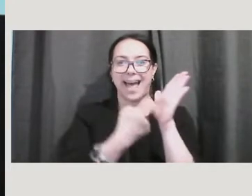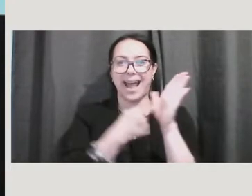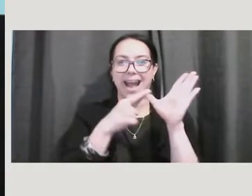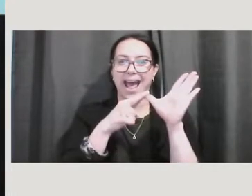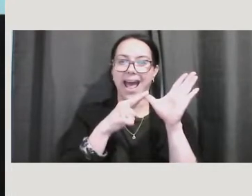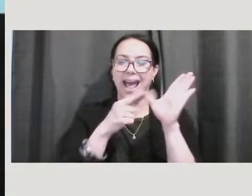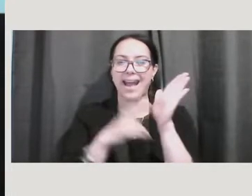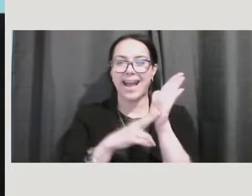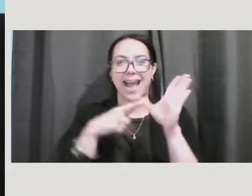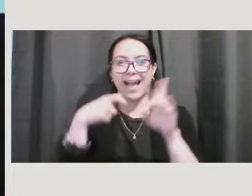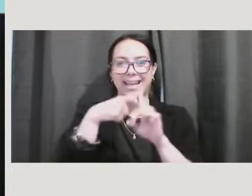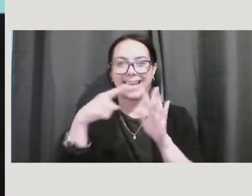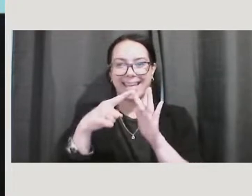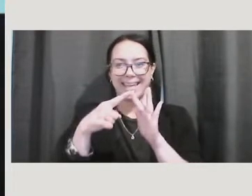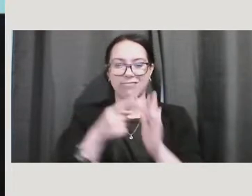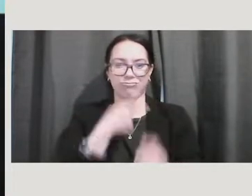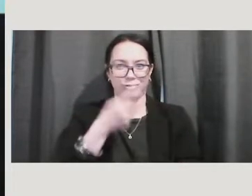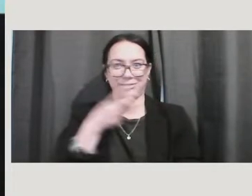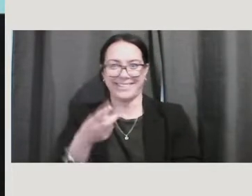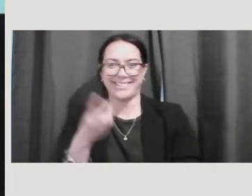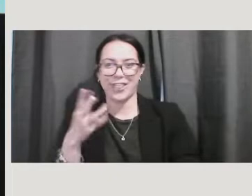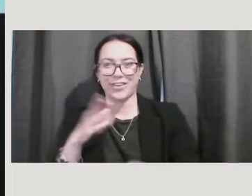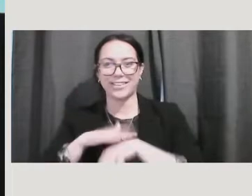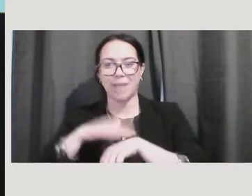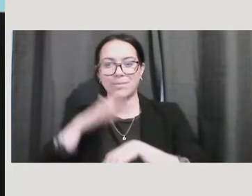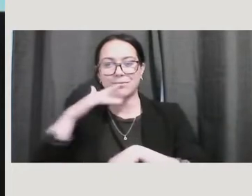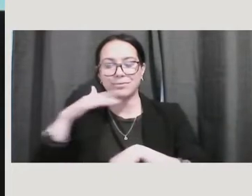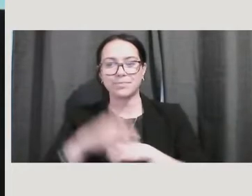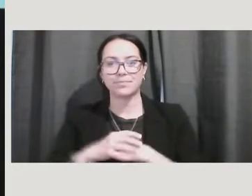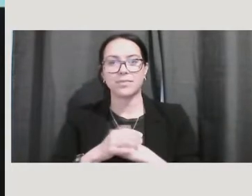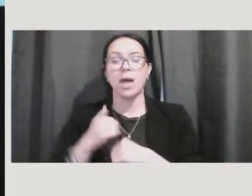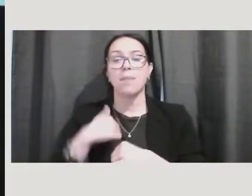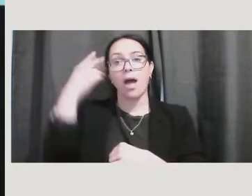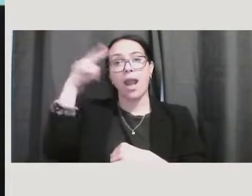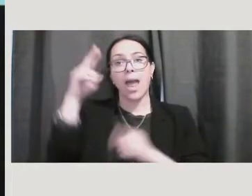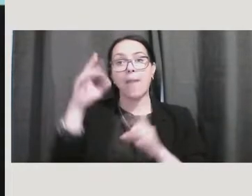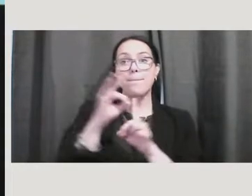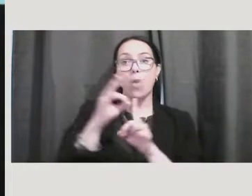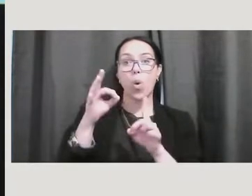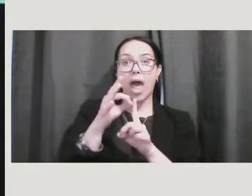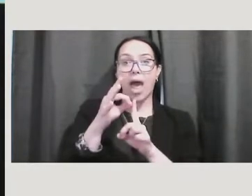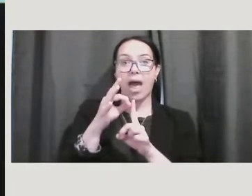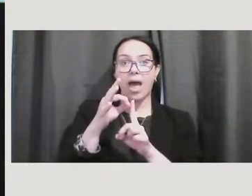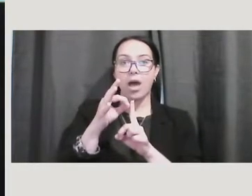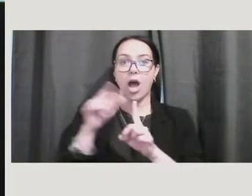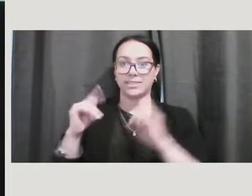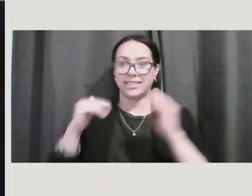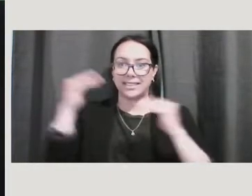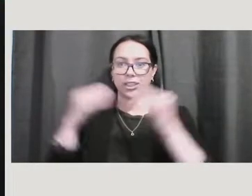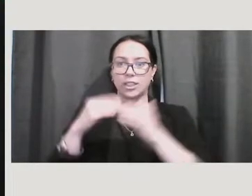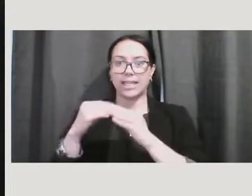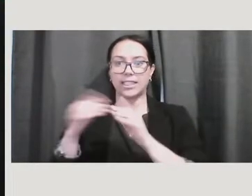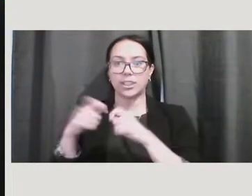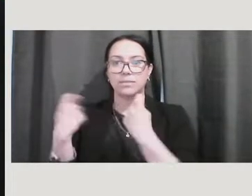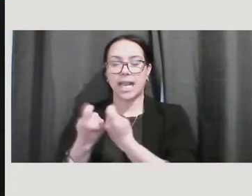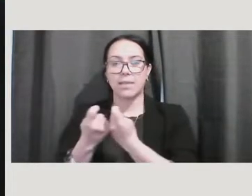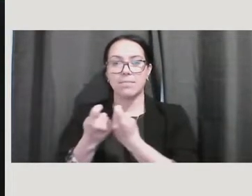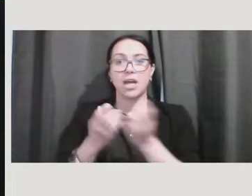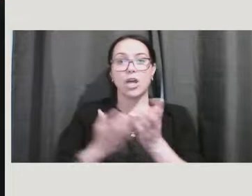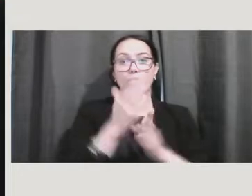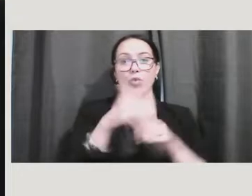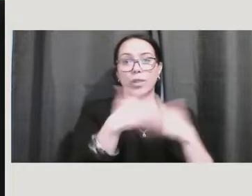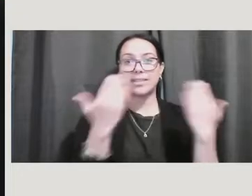my name is Paula and I'm on the senior leadership team with my colleagues here um during the day I'm senior manager for